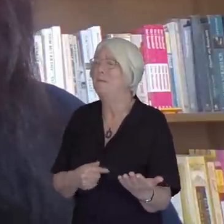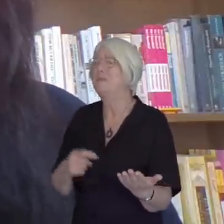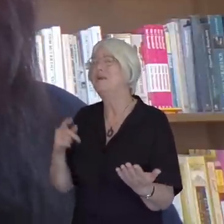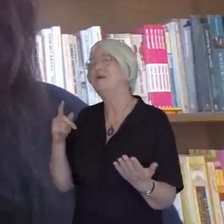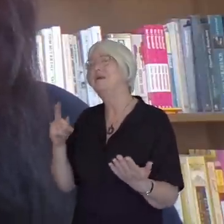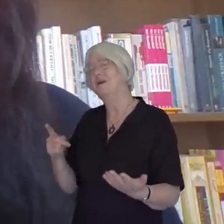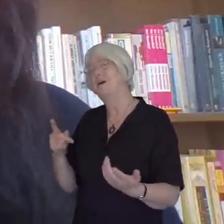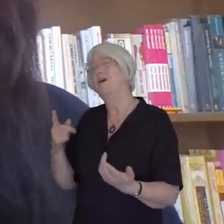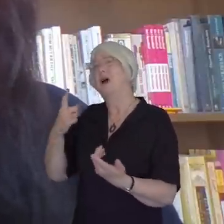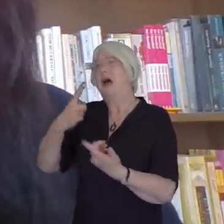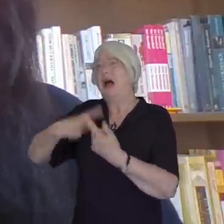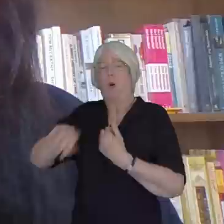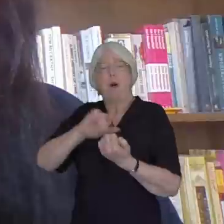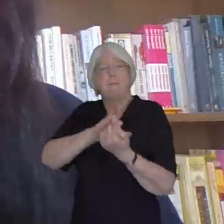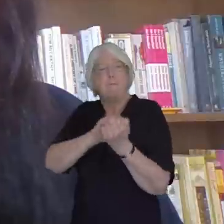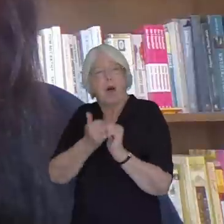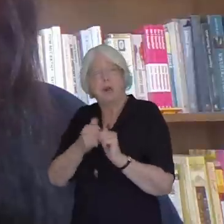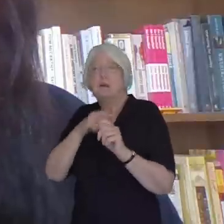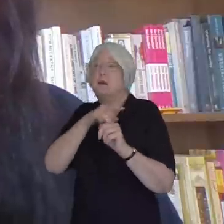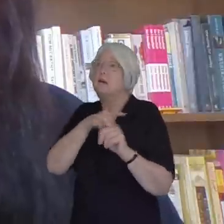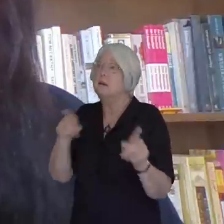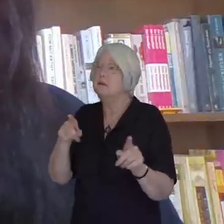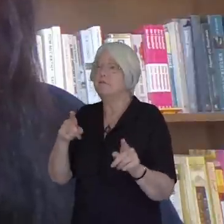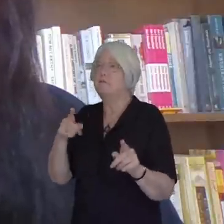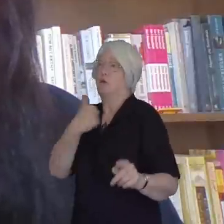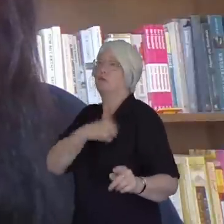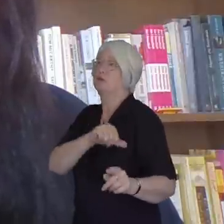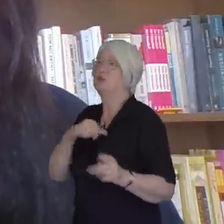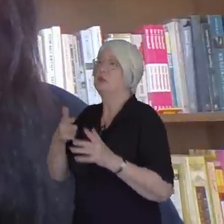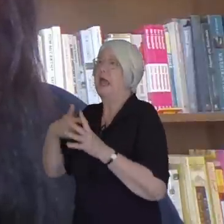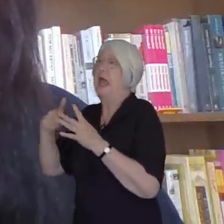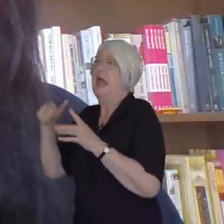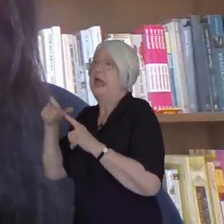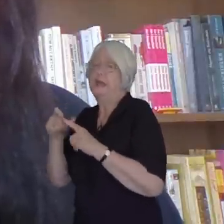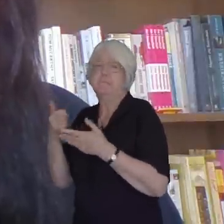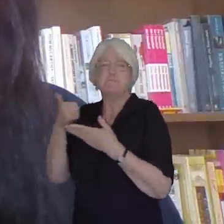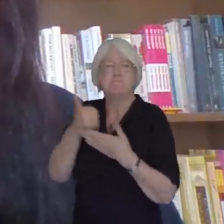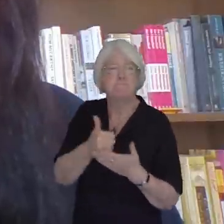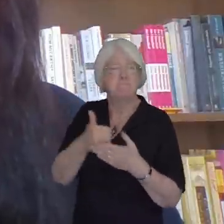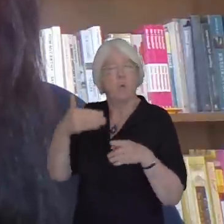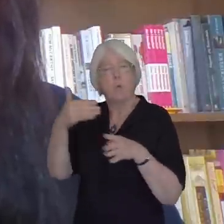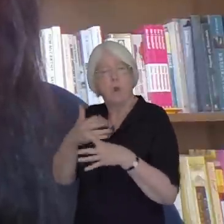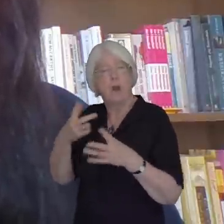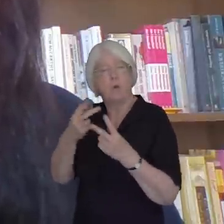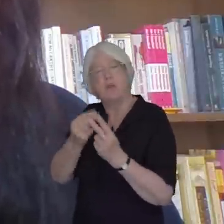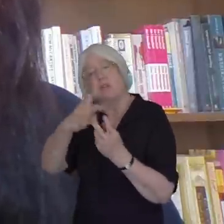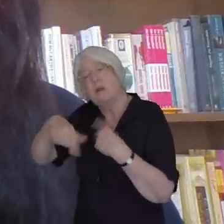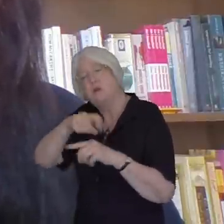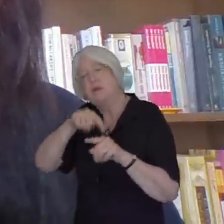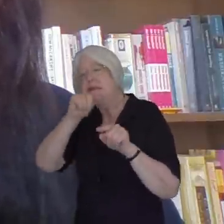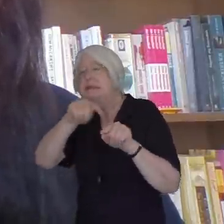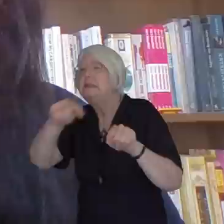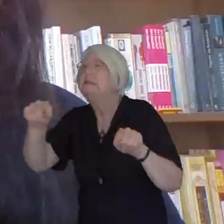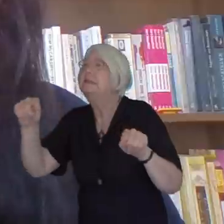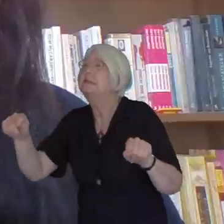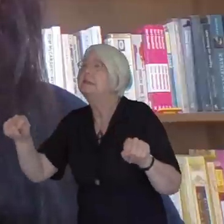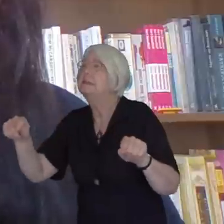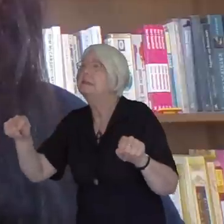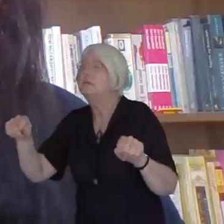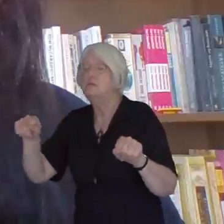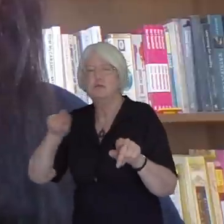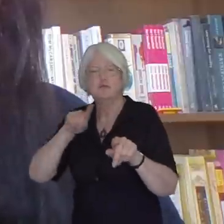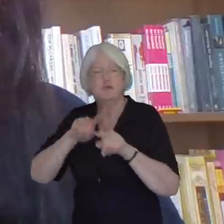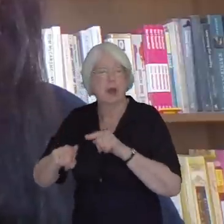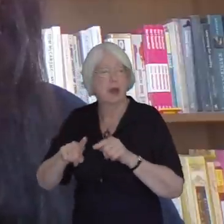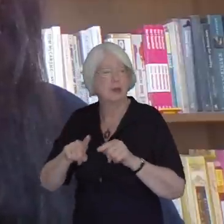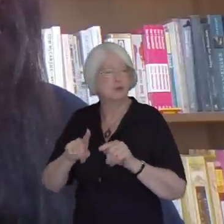Through our partners and local churches, we're having a life-saving impact where it counts, endeavouring to work with communities on the ground to help limit the impact